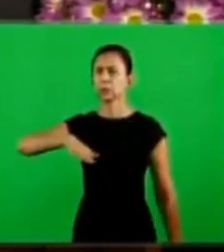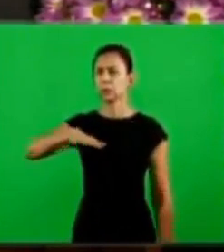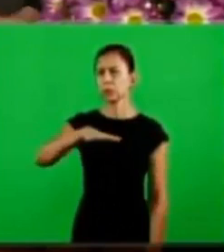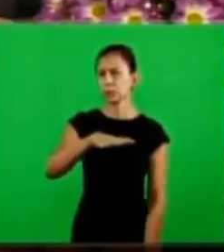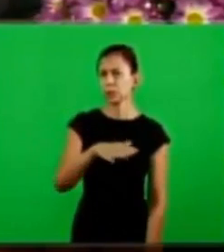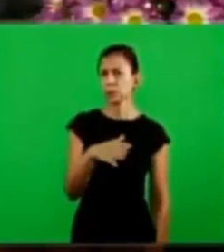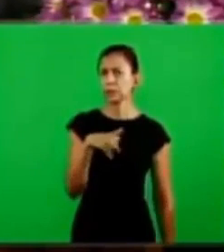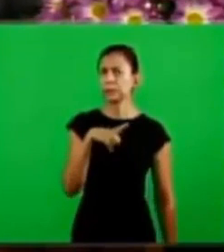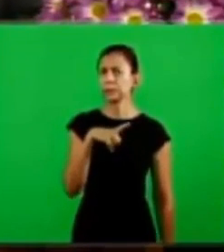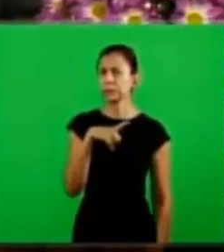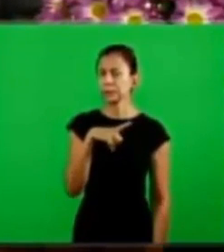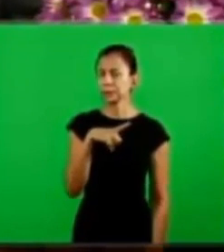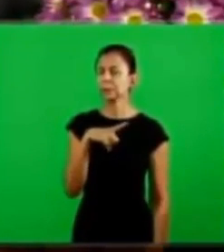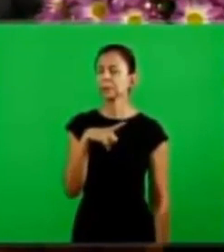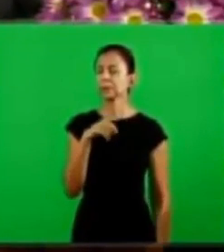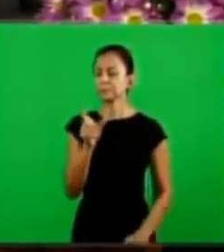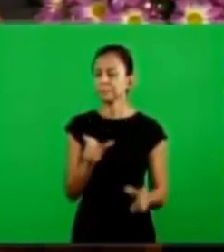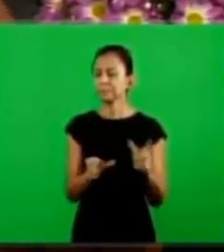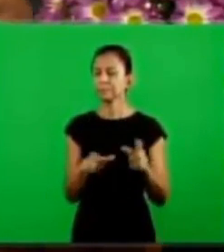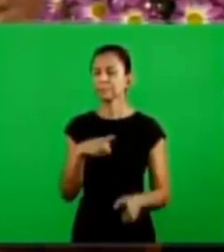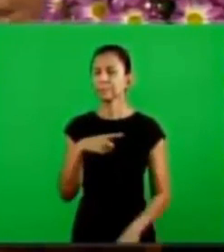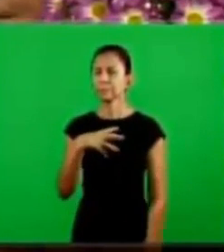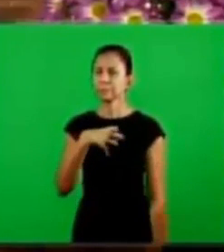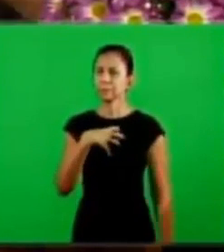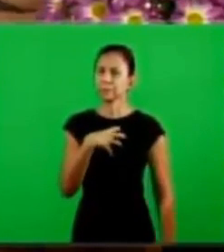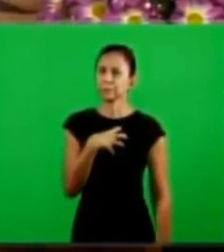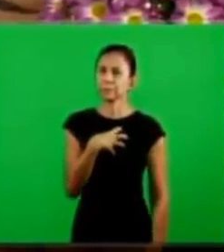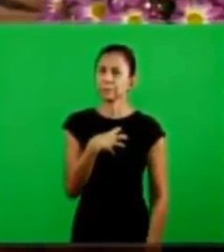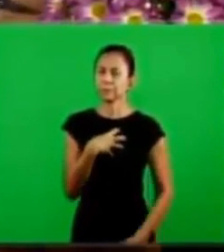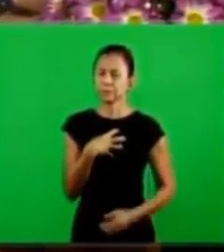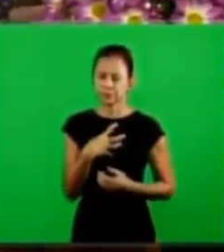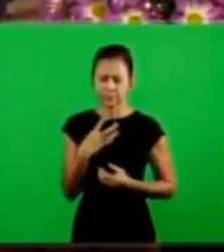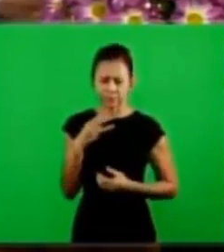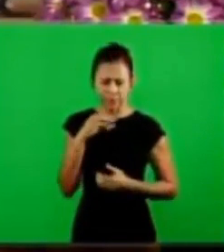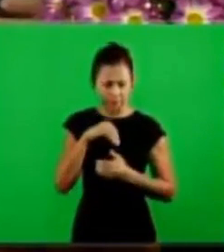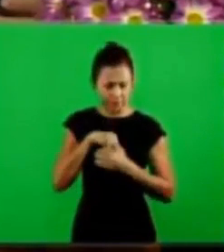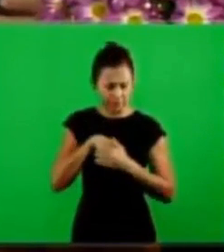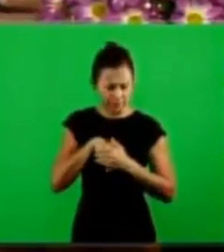general, they have a feeling